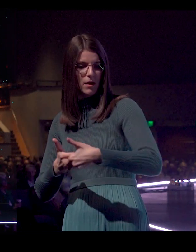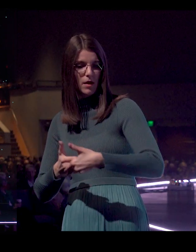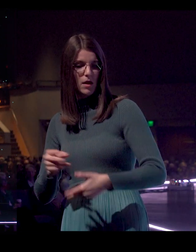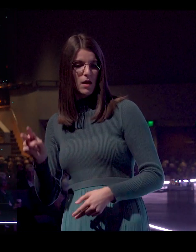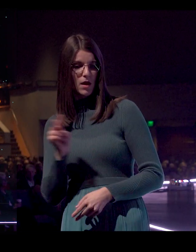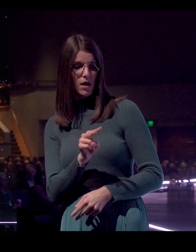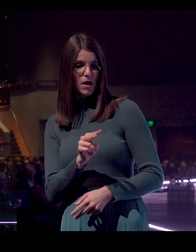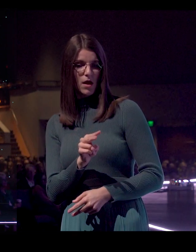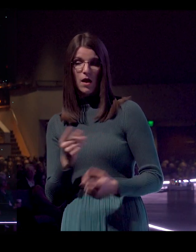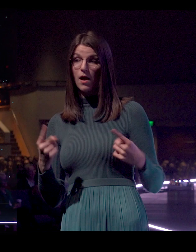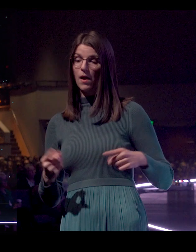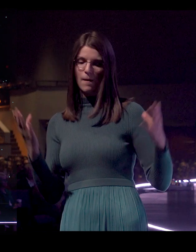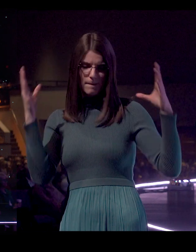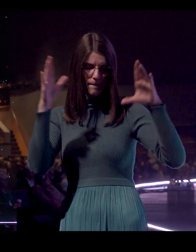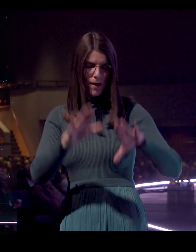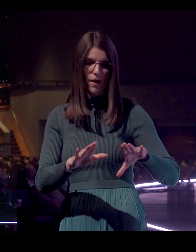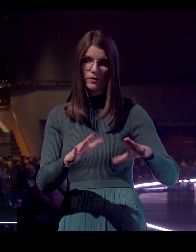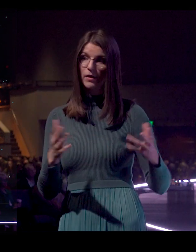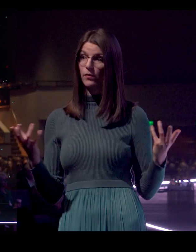worshiped.